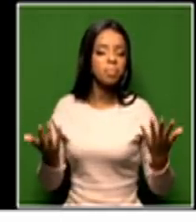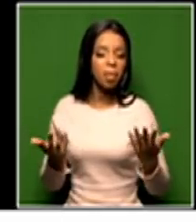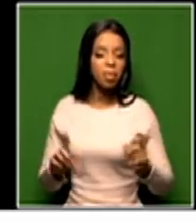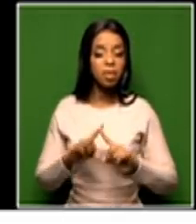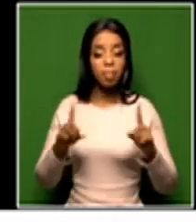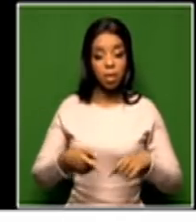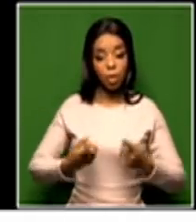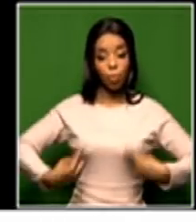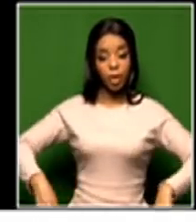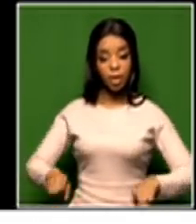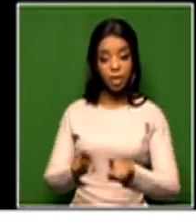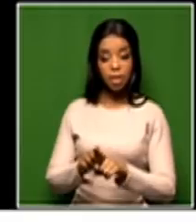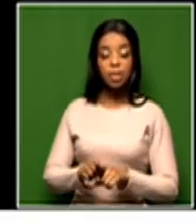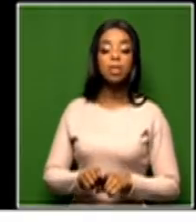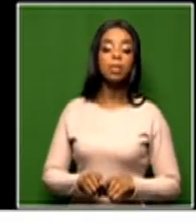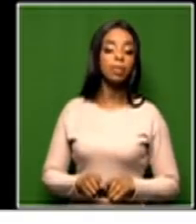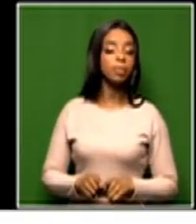not going to actually,